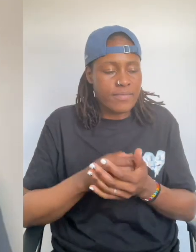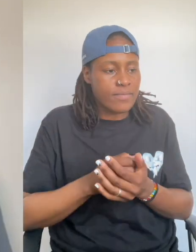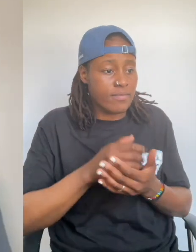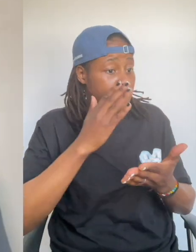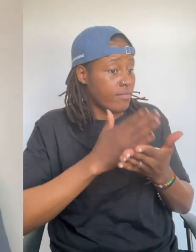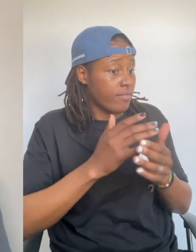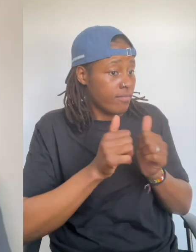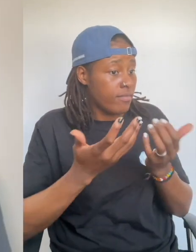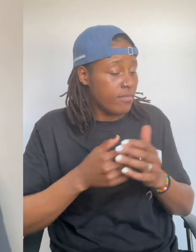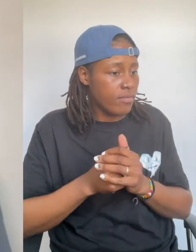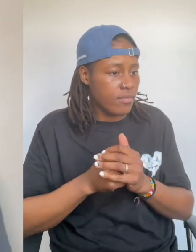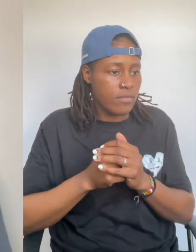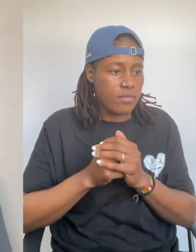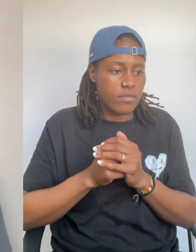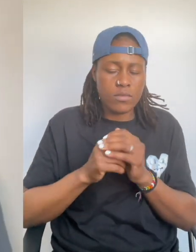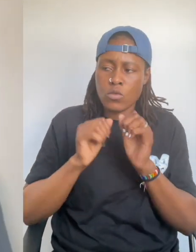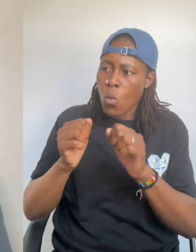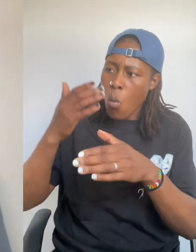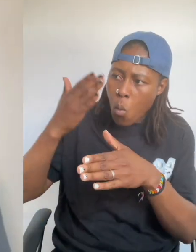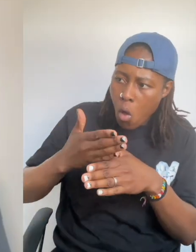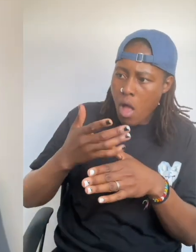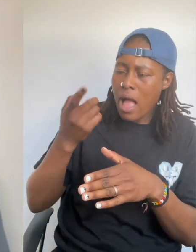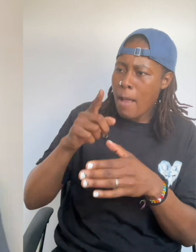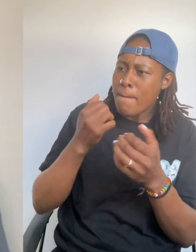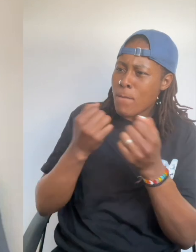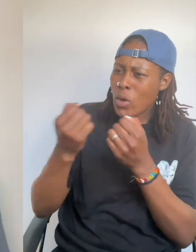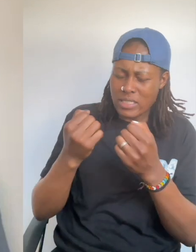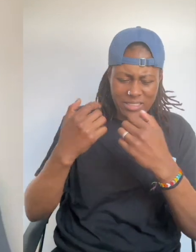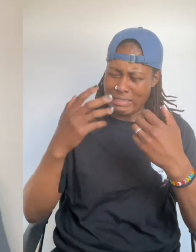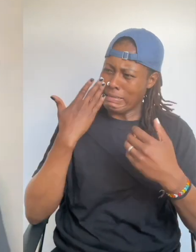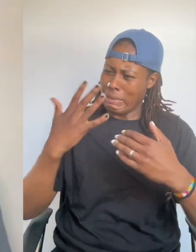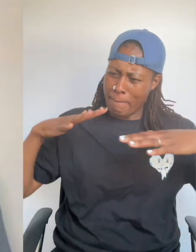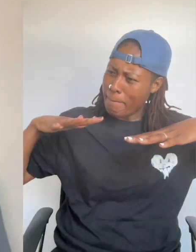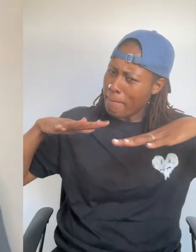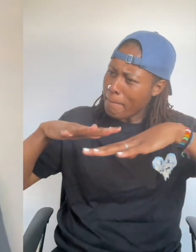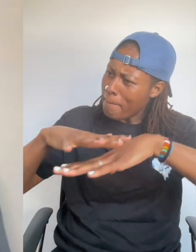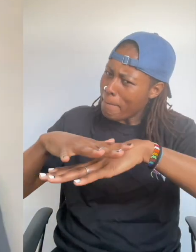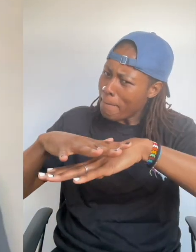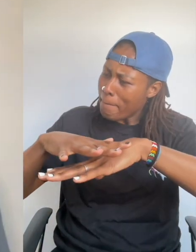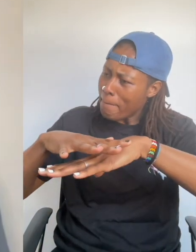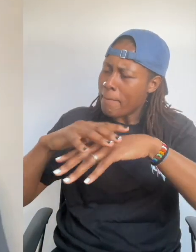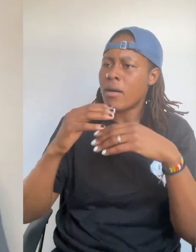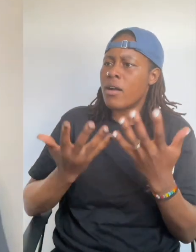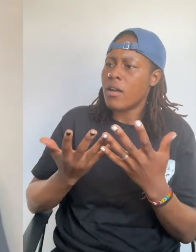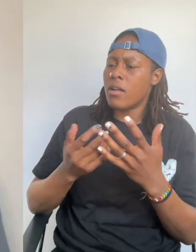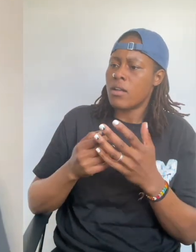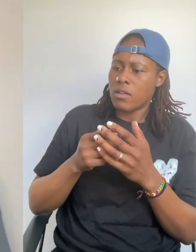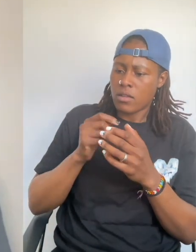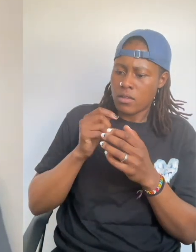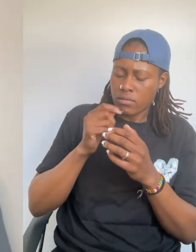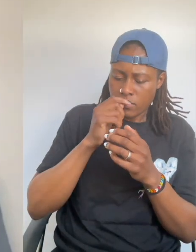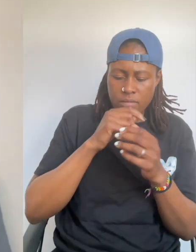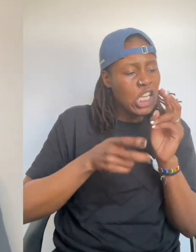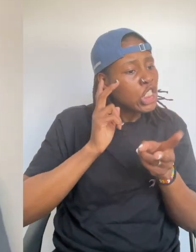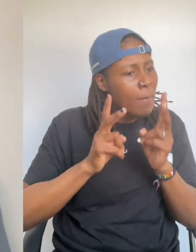Yeah. Um, your work and boxing have sort of crossed paths a couple of times now as well. Yeah. About interpreting